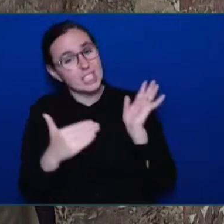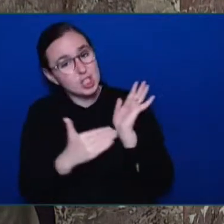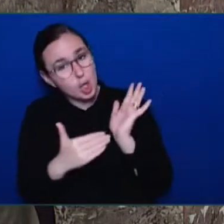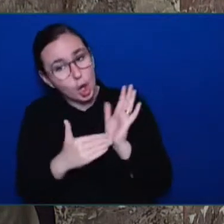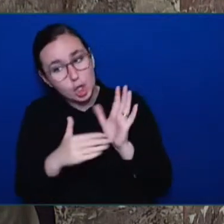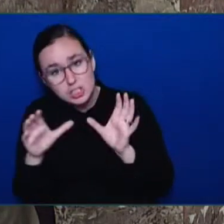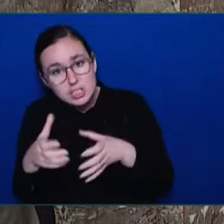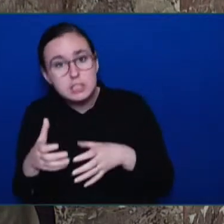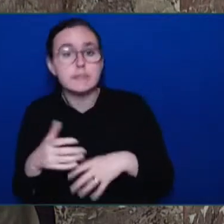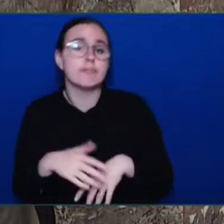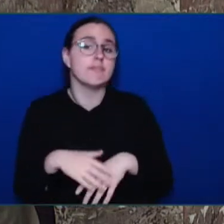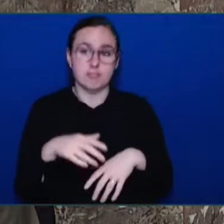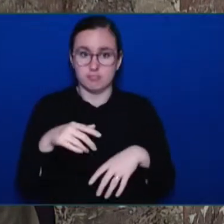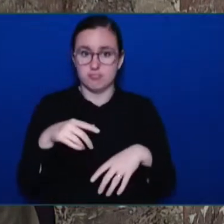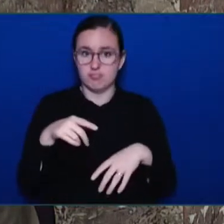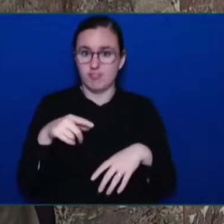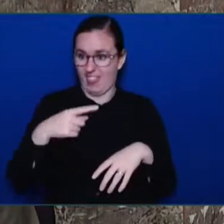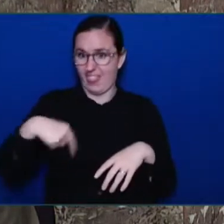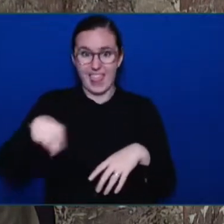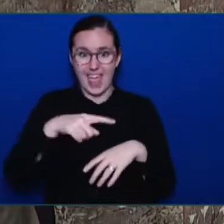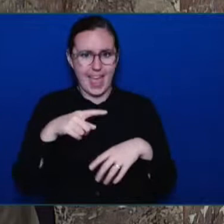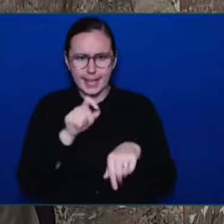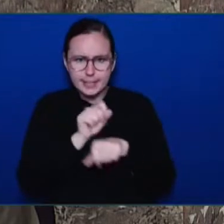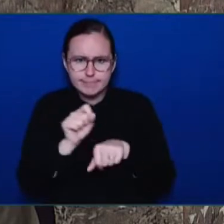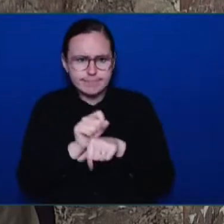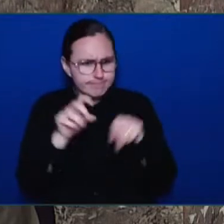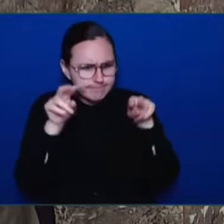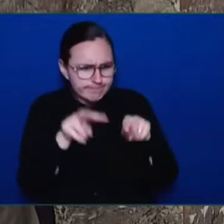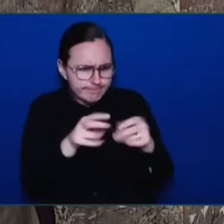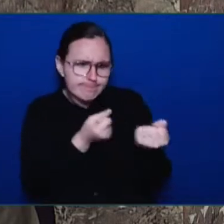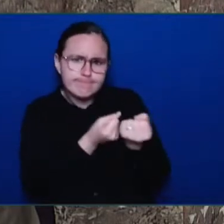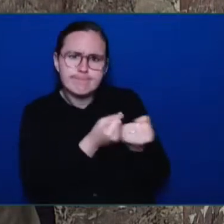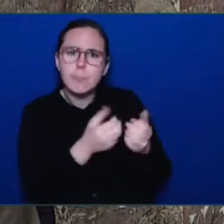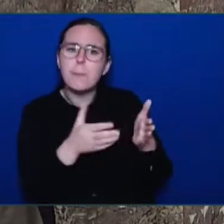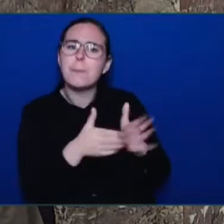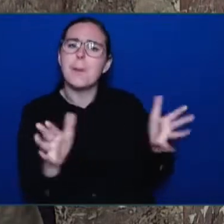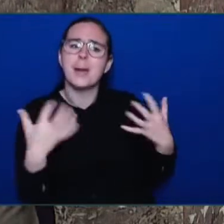public health care and opposed to any extra billing, as am I.